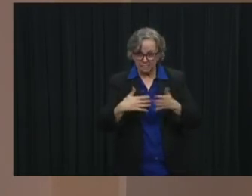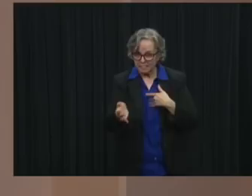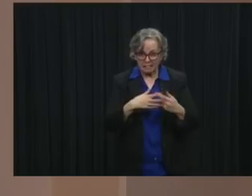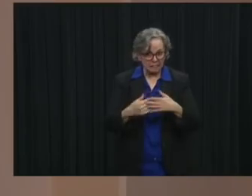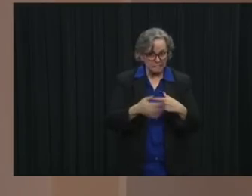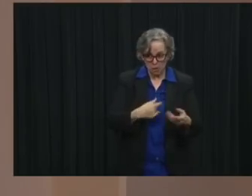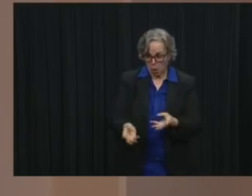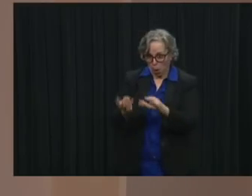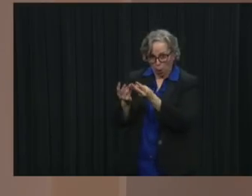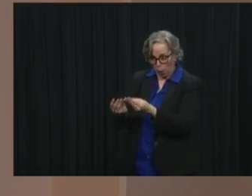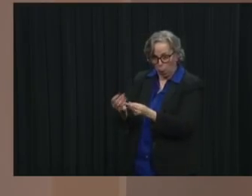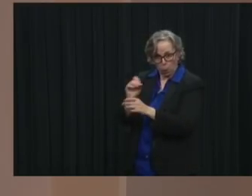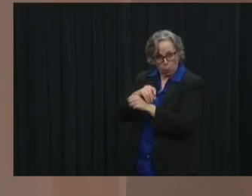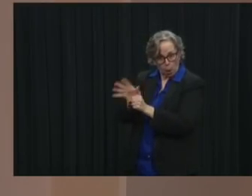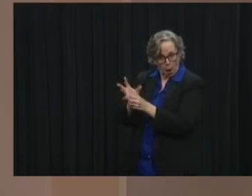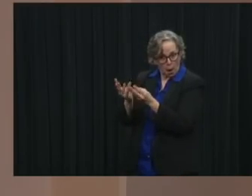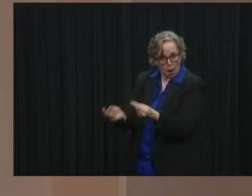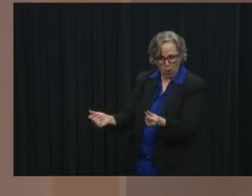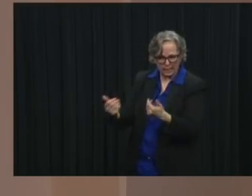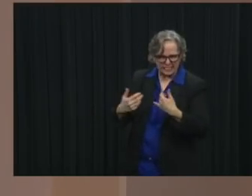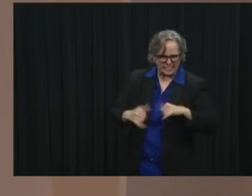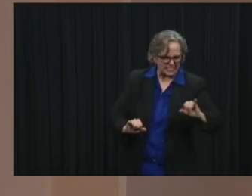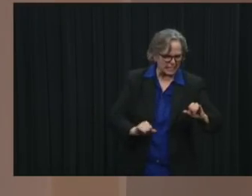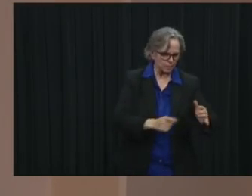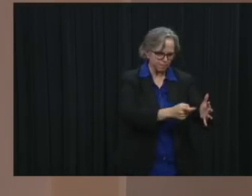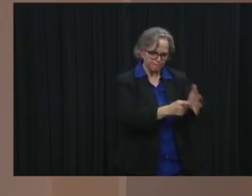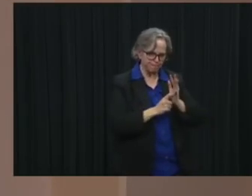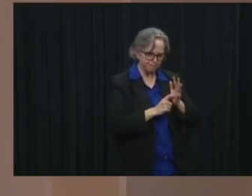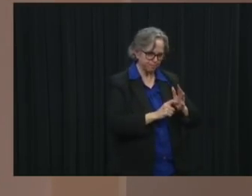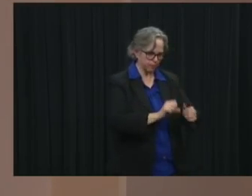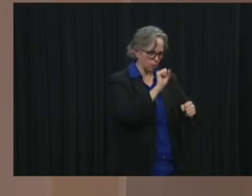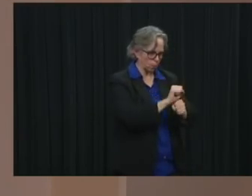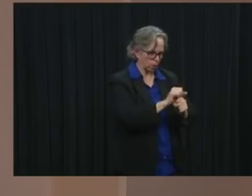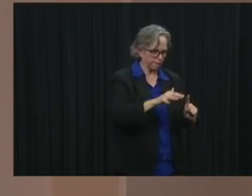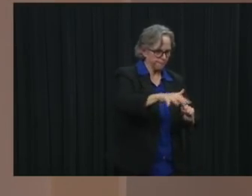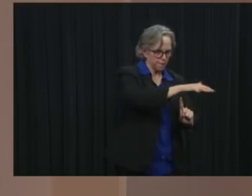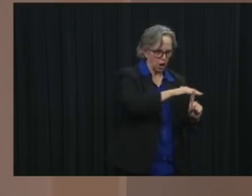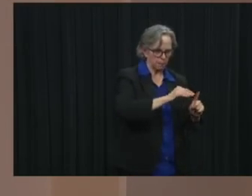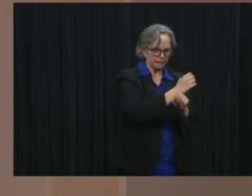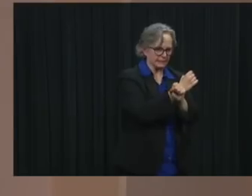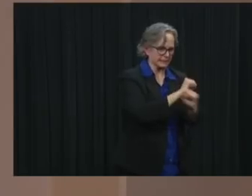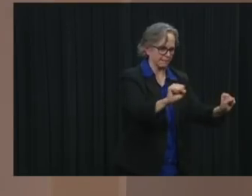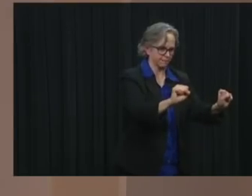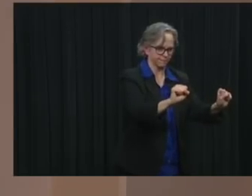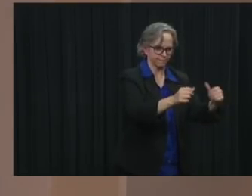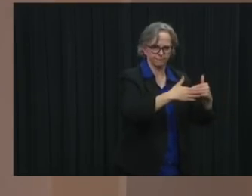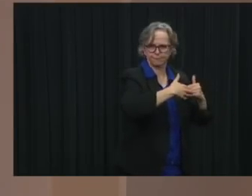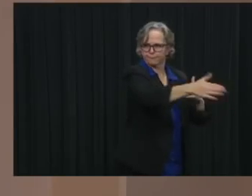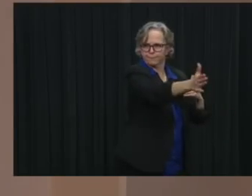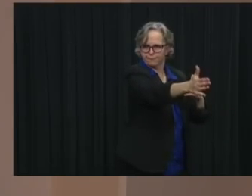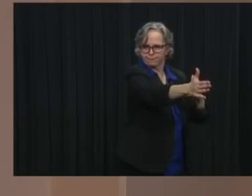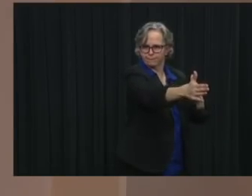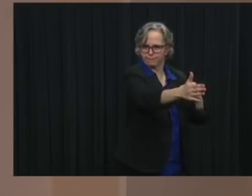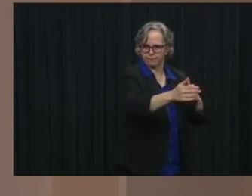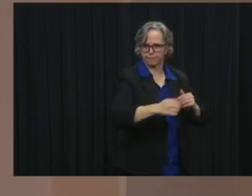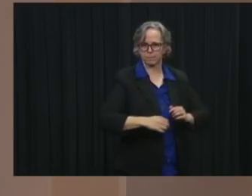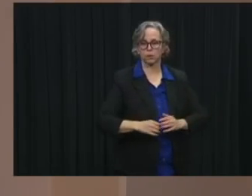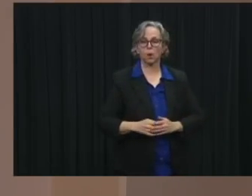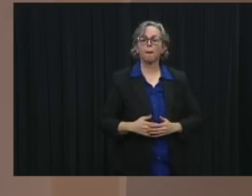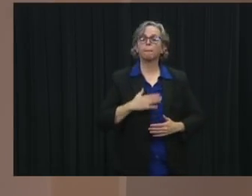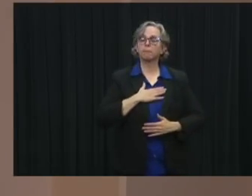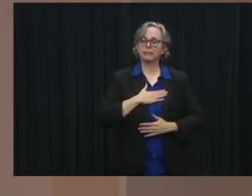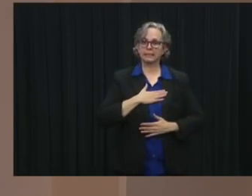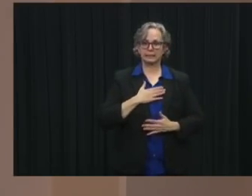stay-at-home order and essential businesses. So please prepare yourself. Remember why we ask you to do this. It's to slow the